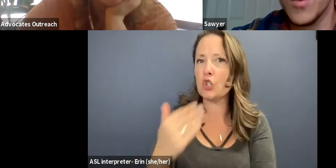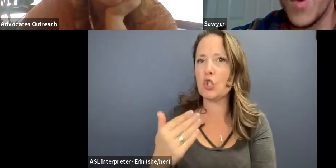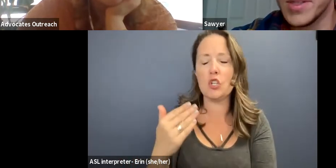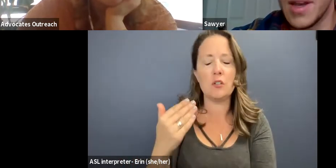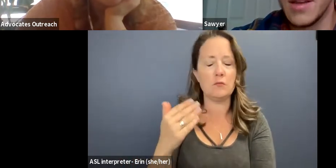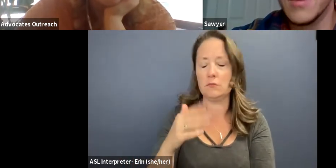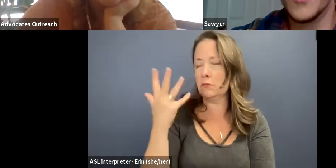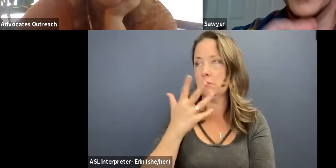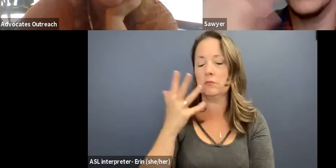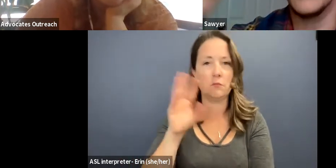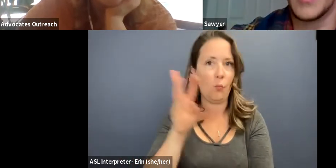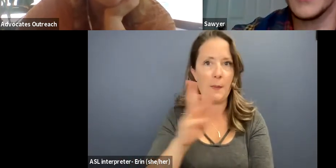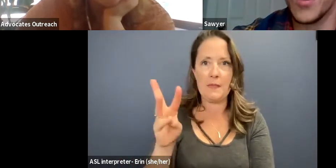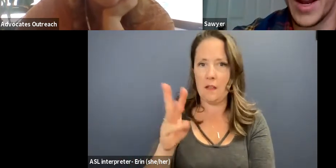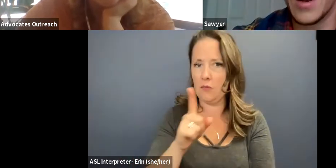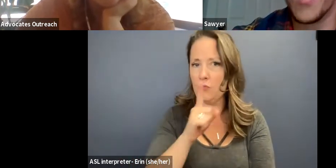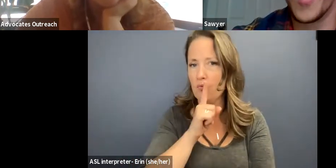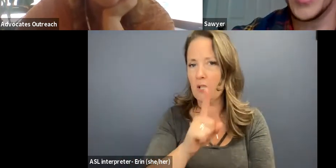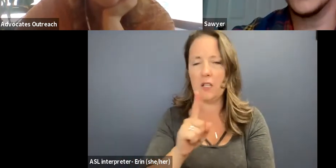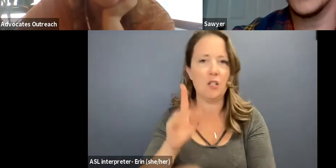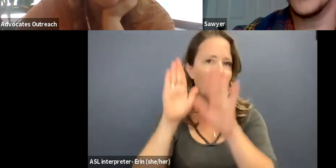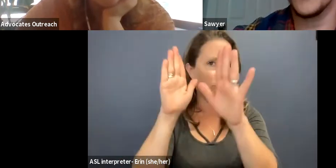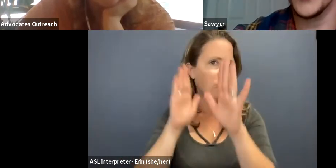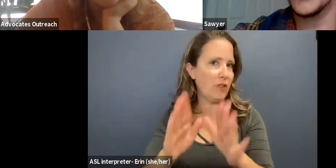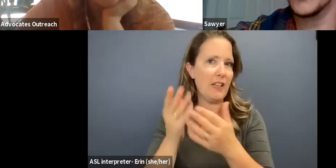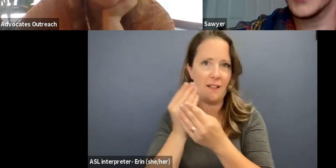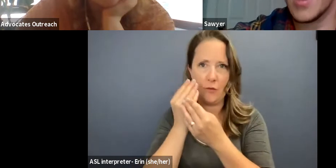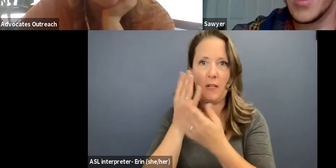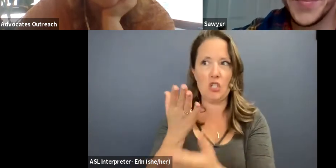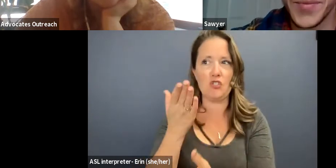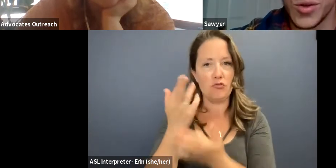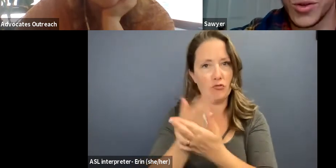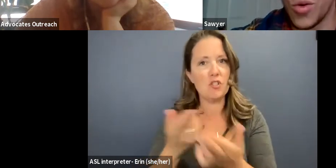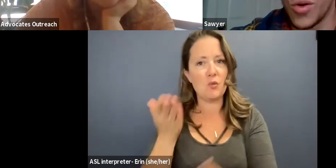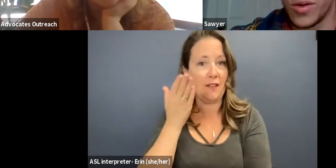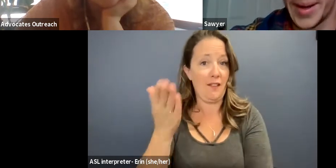your child why like you in your family